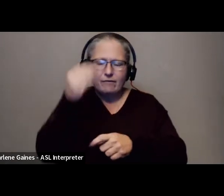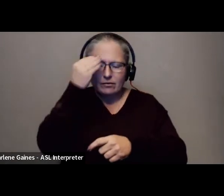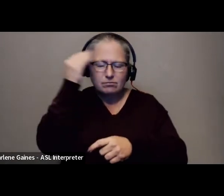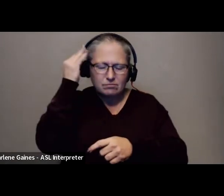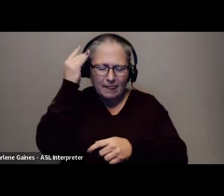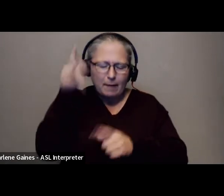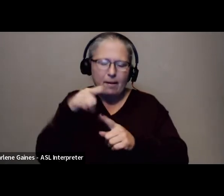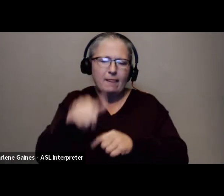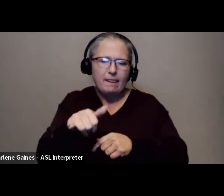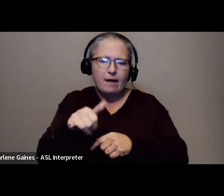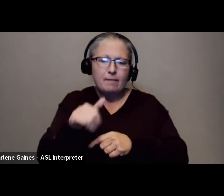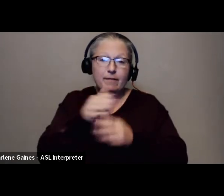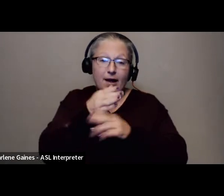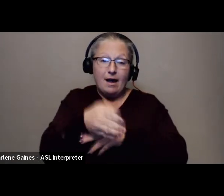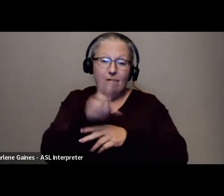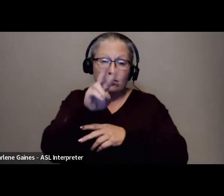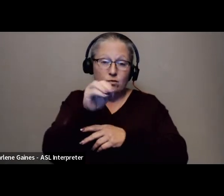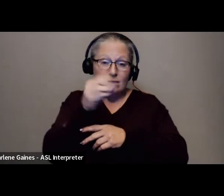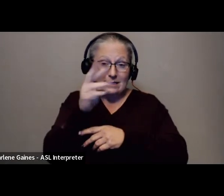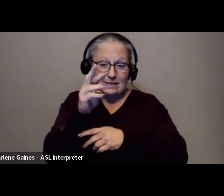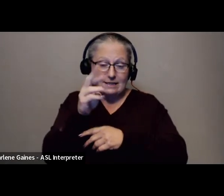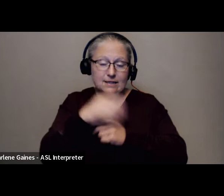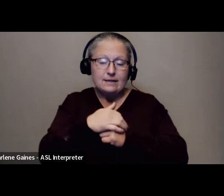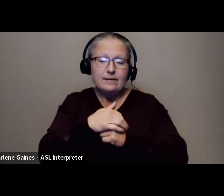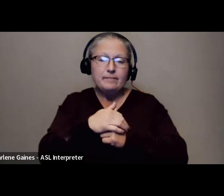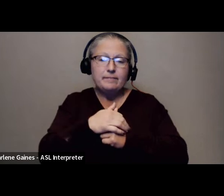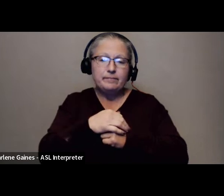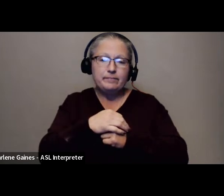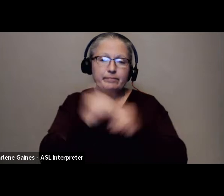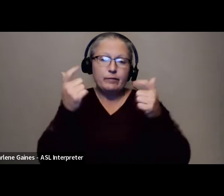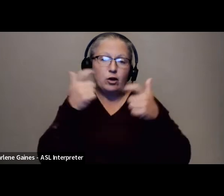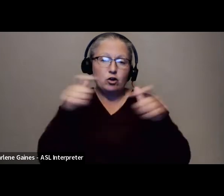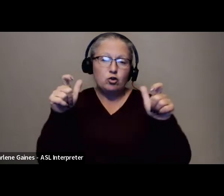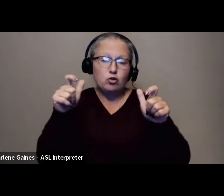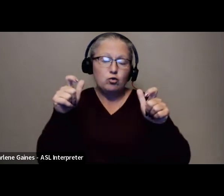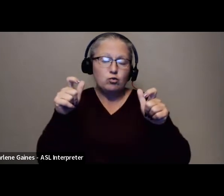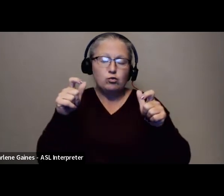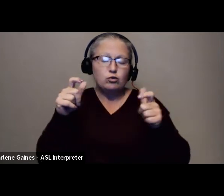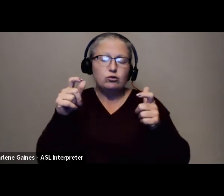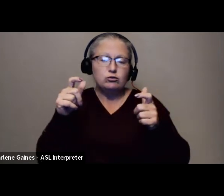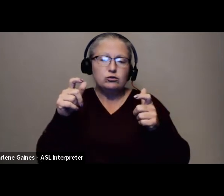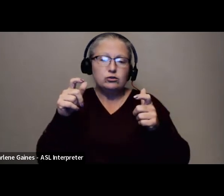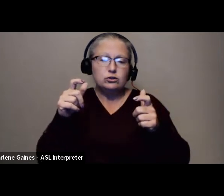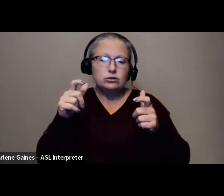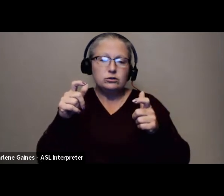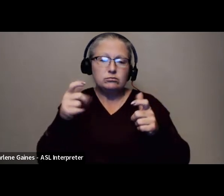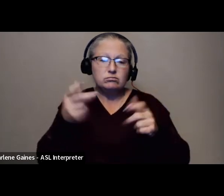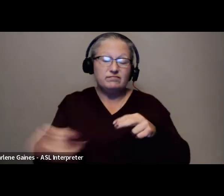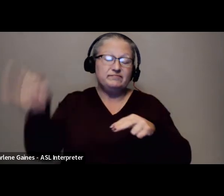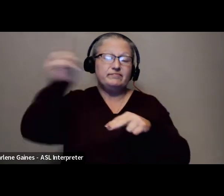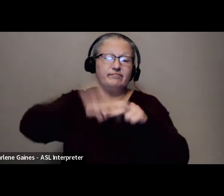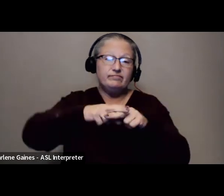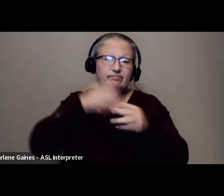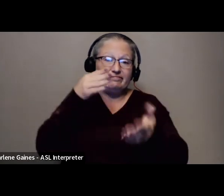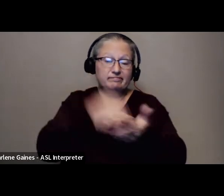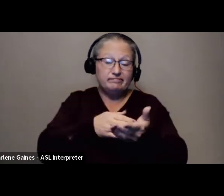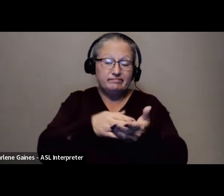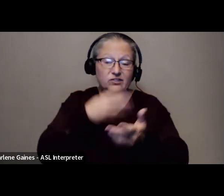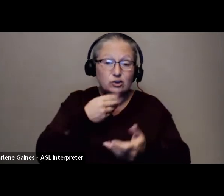After 2016, there was a huge rise in anti-Semitism,